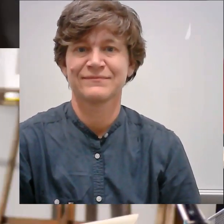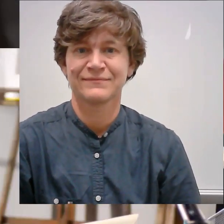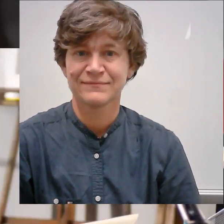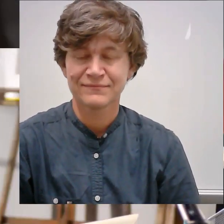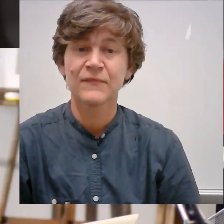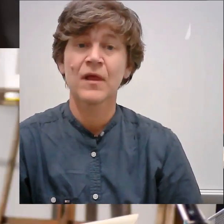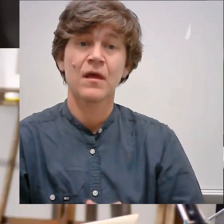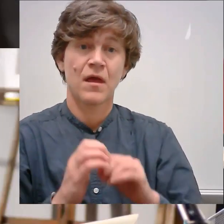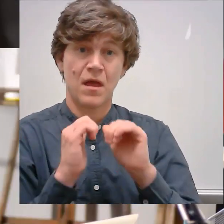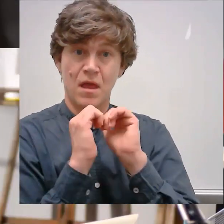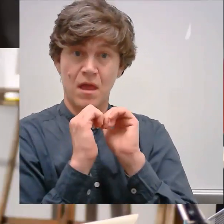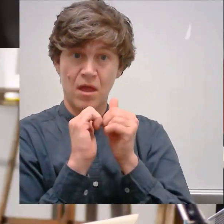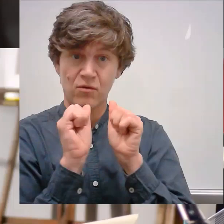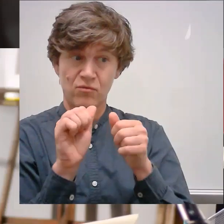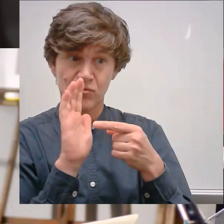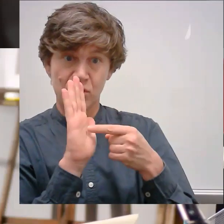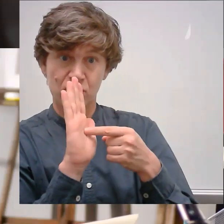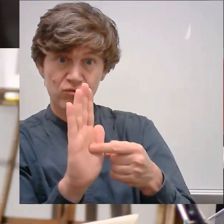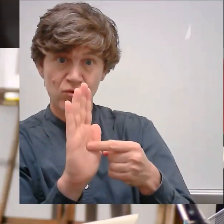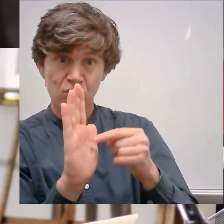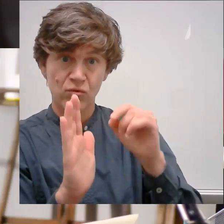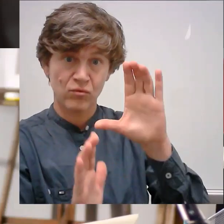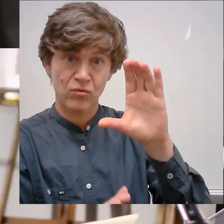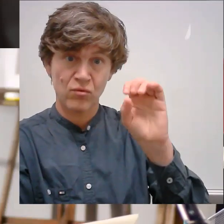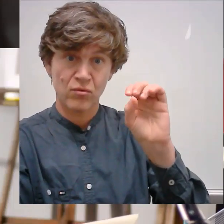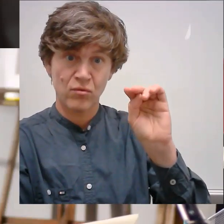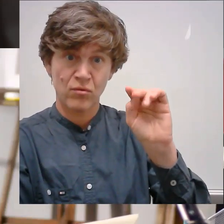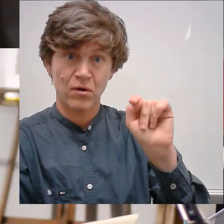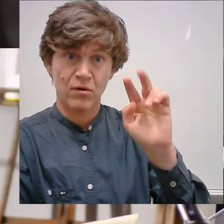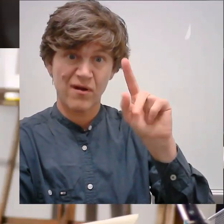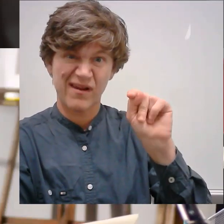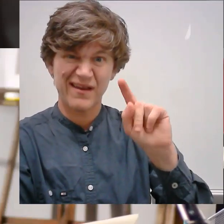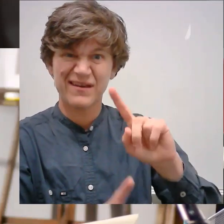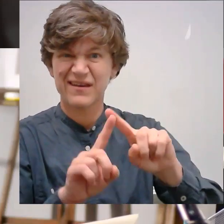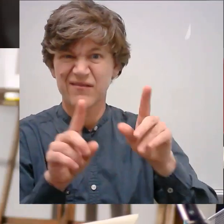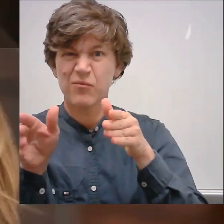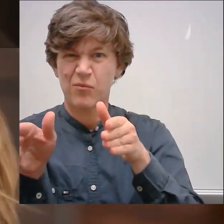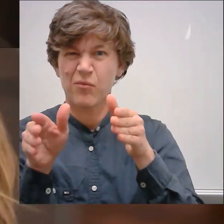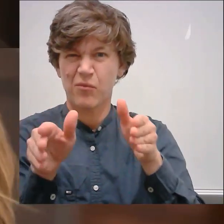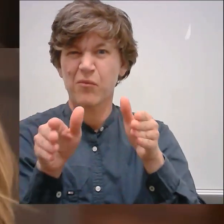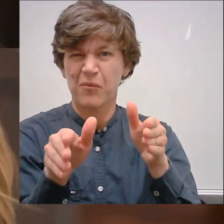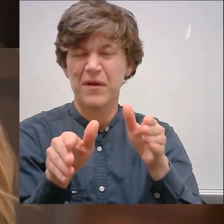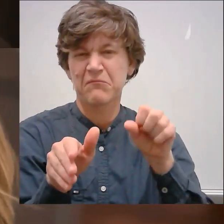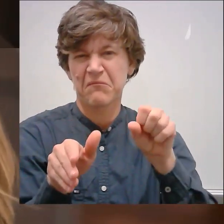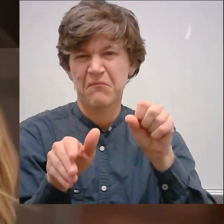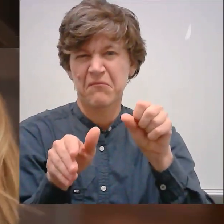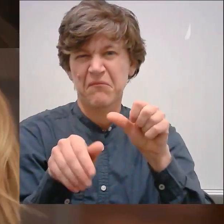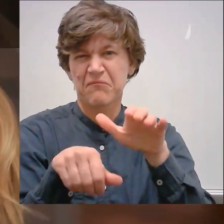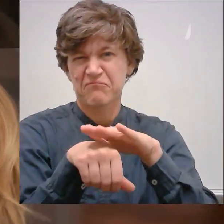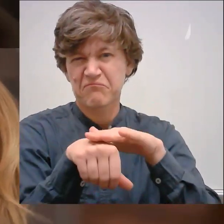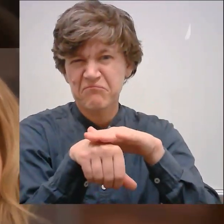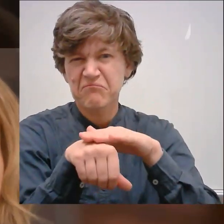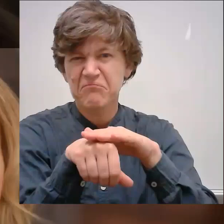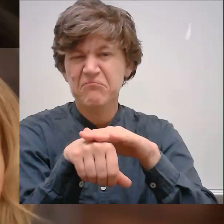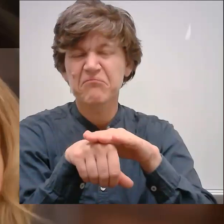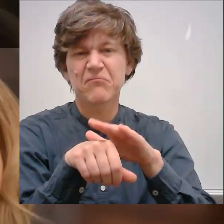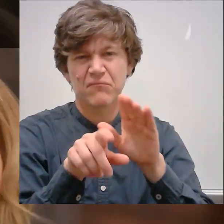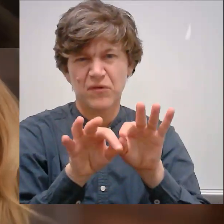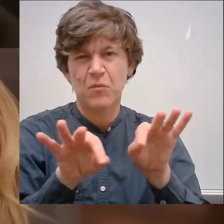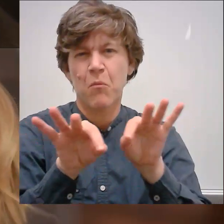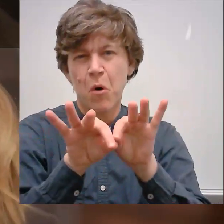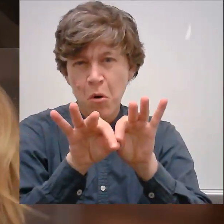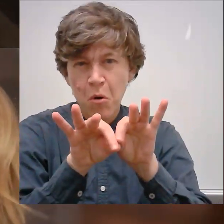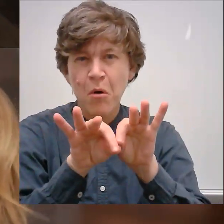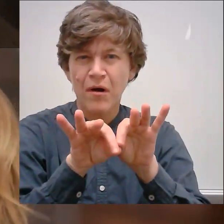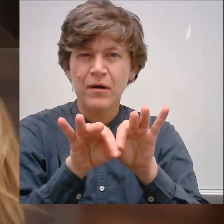Understanding all of the ways that you can show contrasting elements of an image is only a starting point. We need to understand why viewers pay attention to it